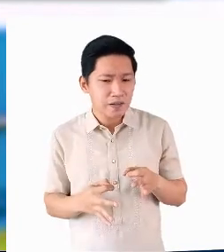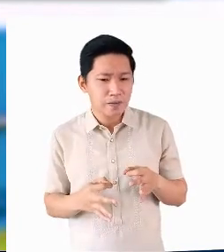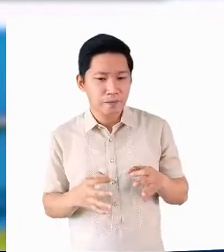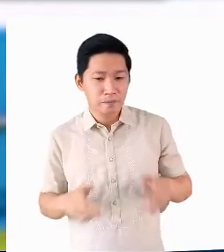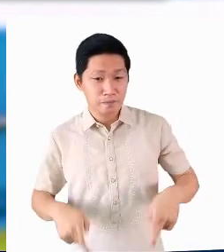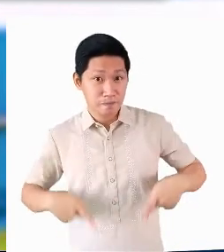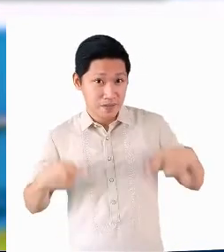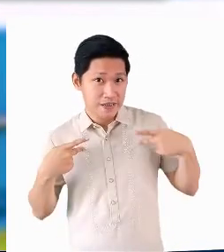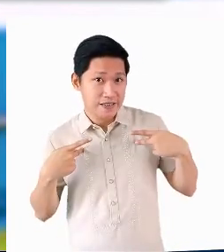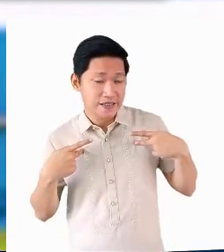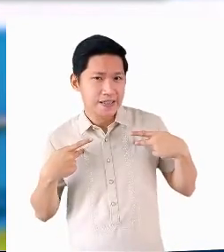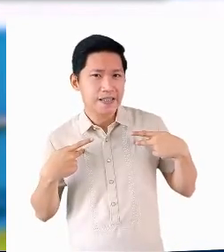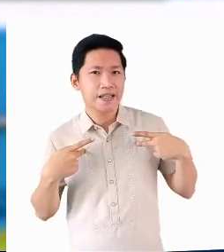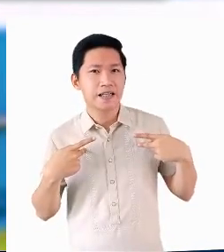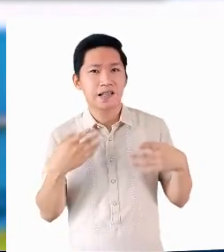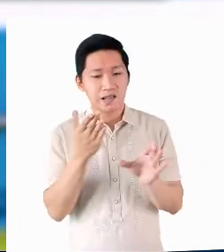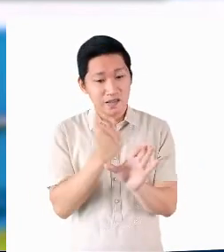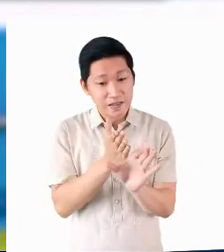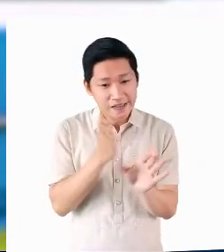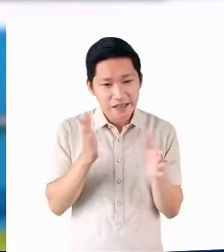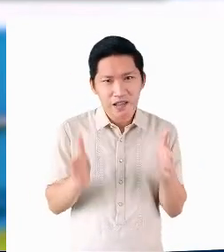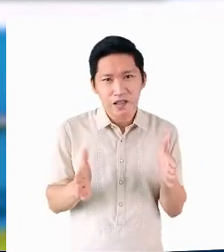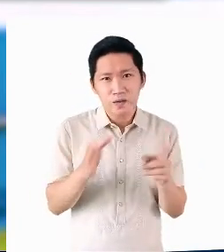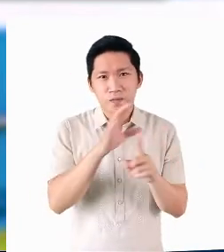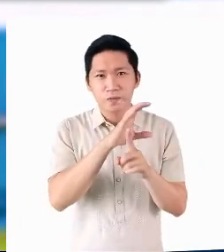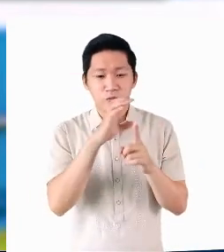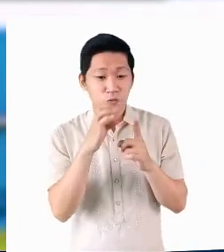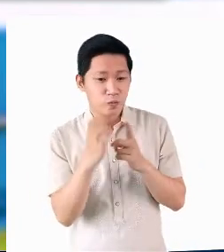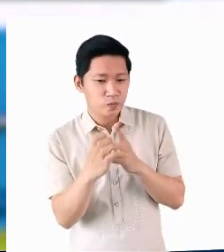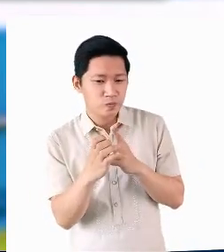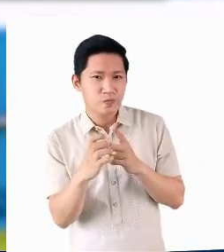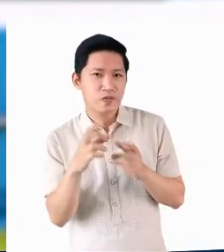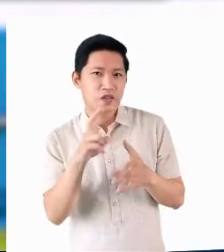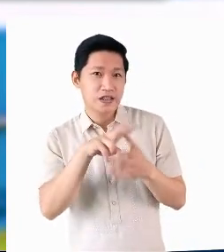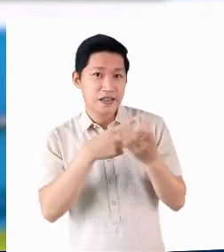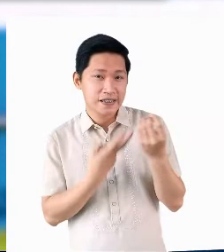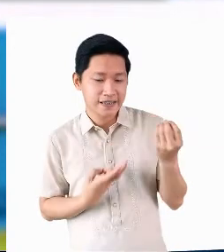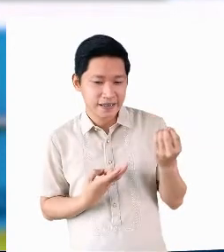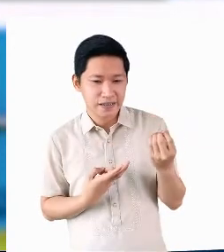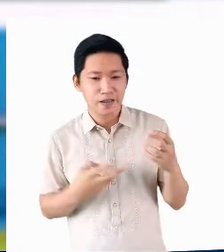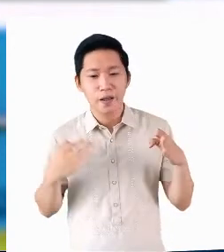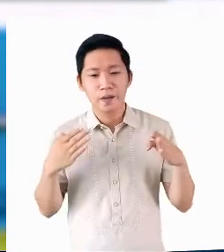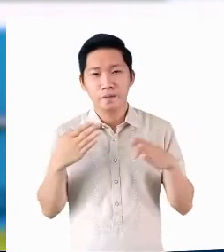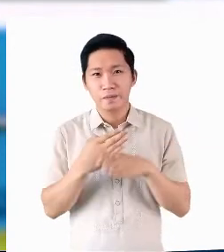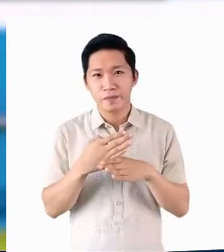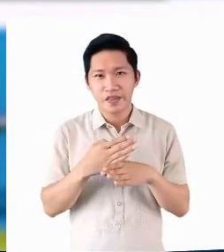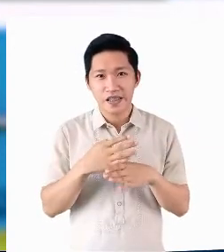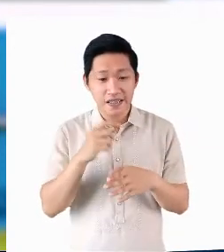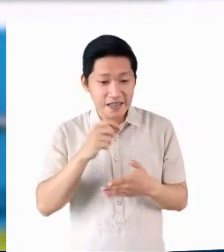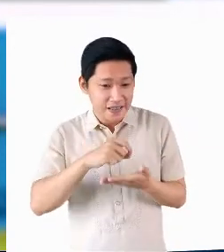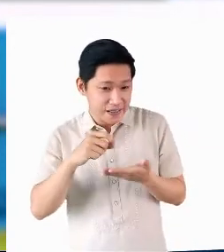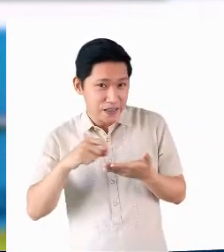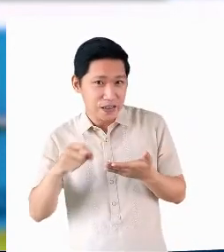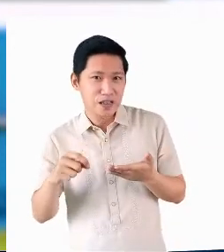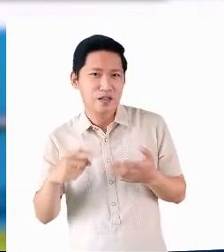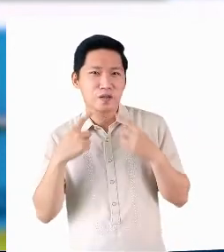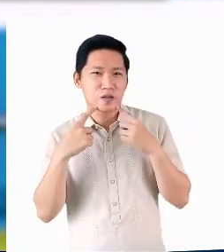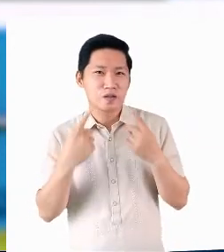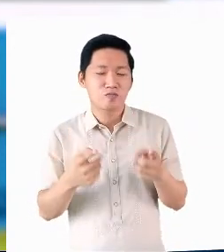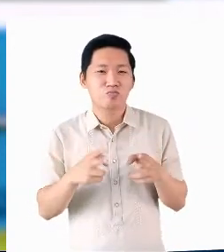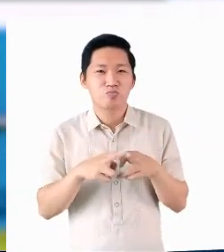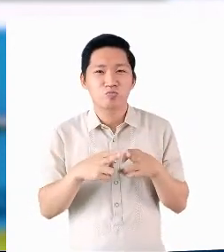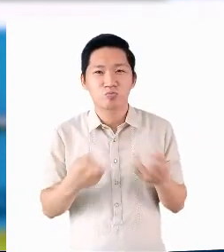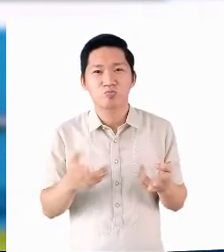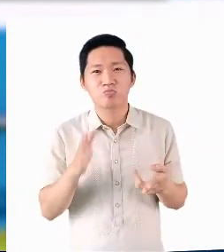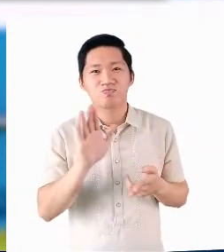physical, psychological, cultural, or linguistic. Write your answer in your